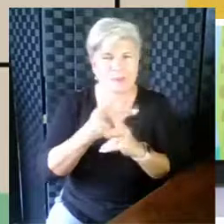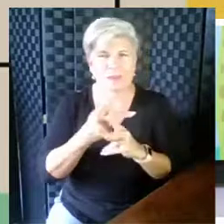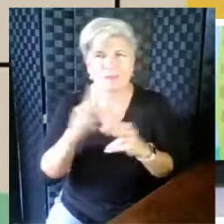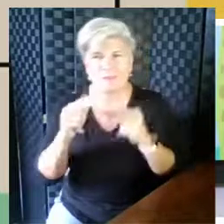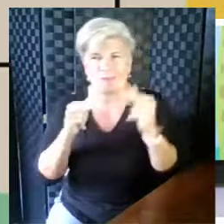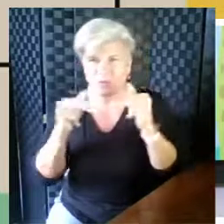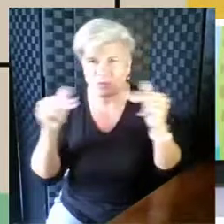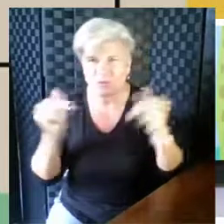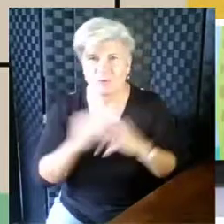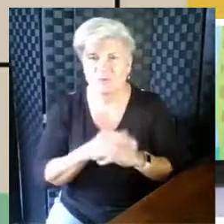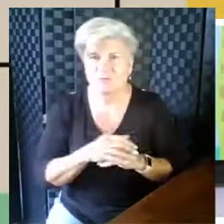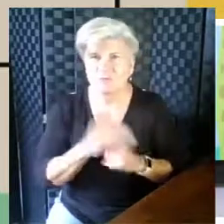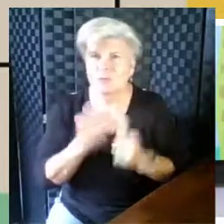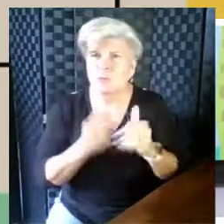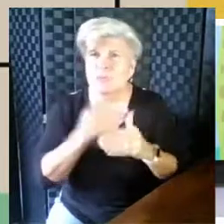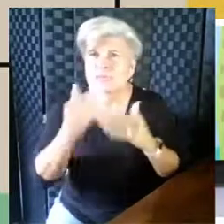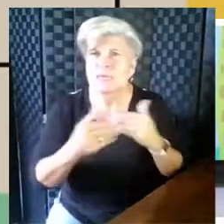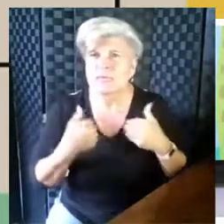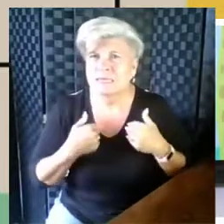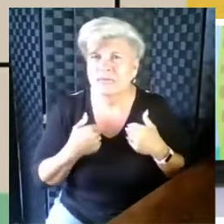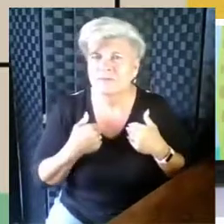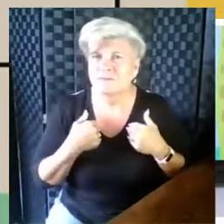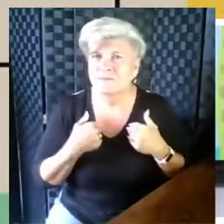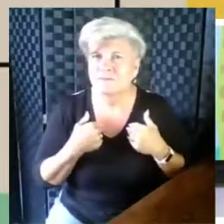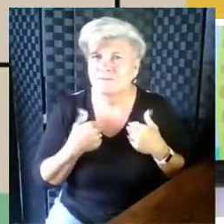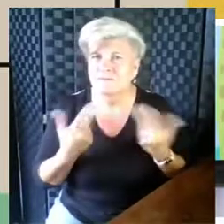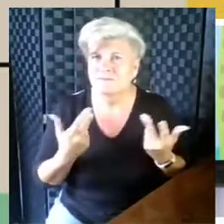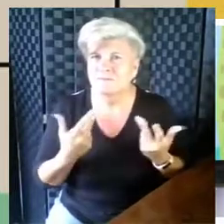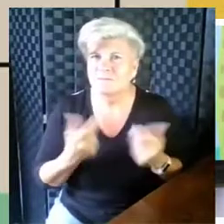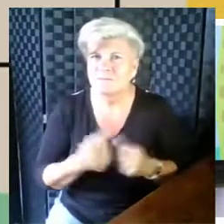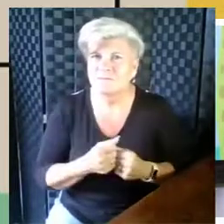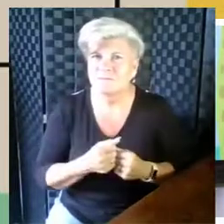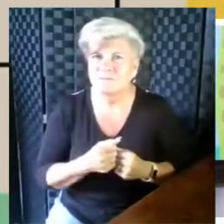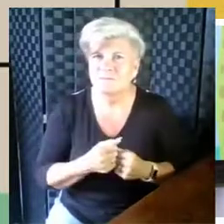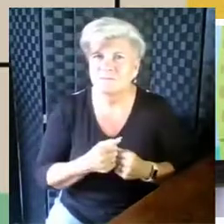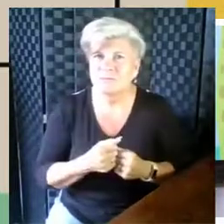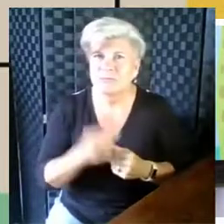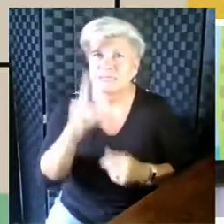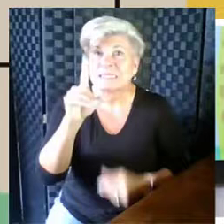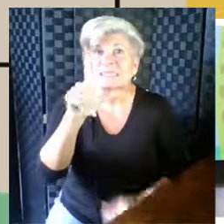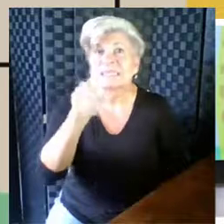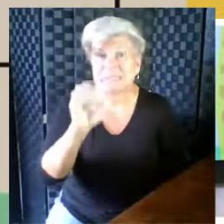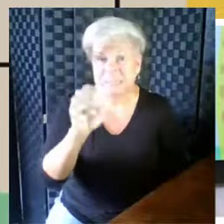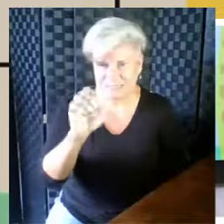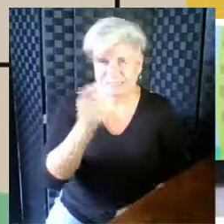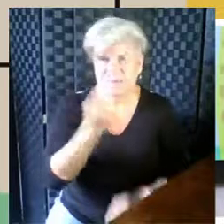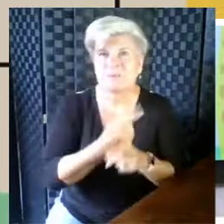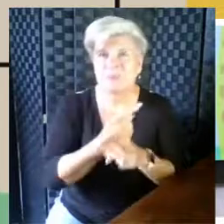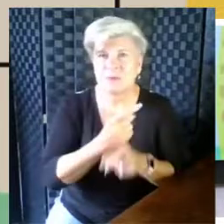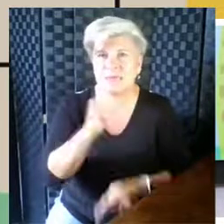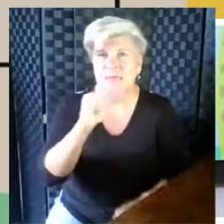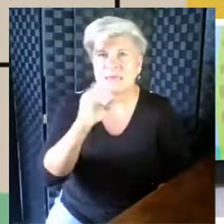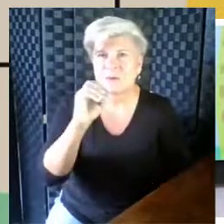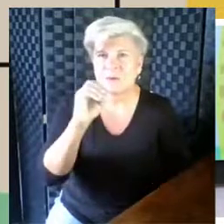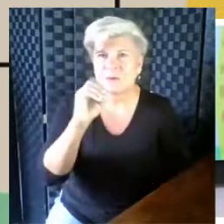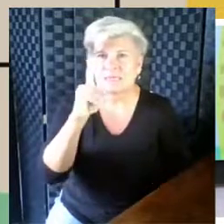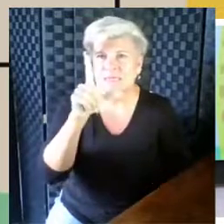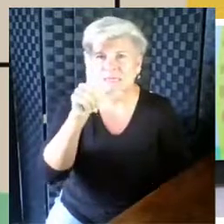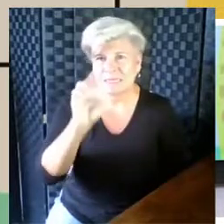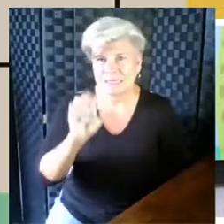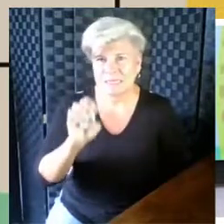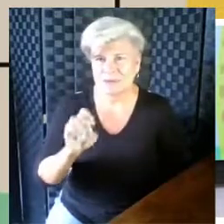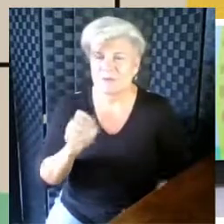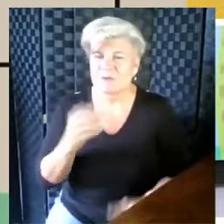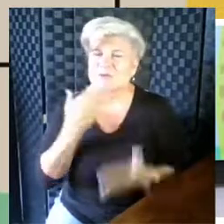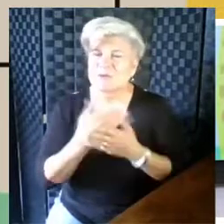noodle. Which ending sound do you hear? If you said DLE, you are correct.